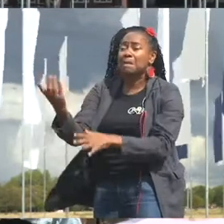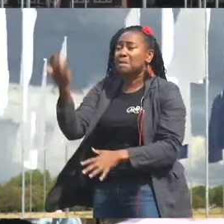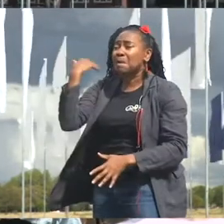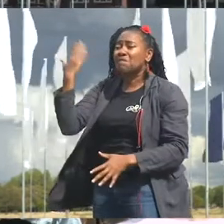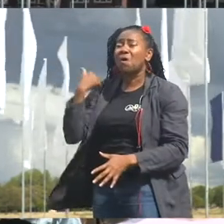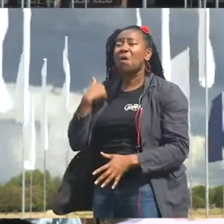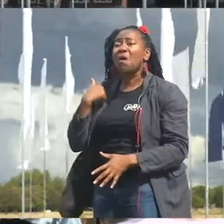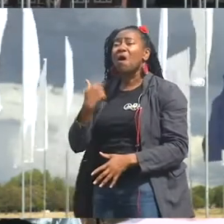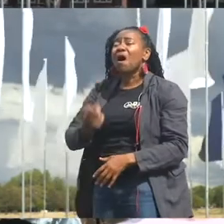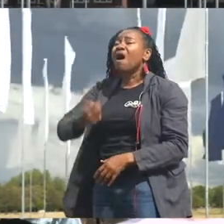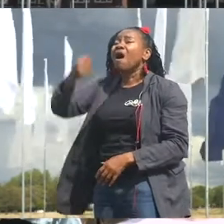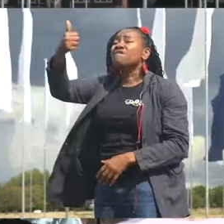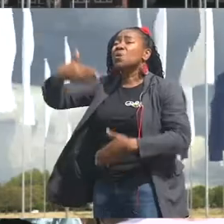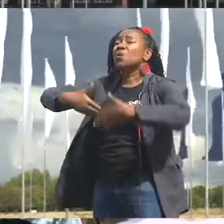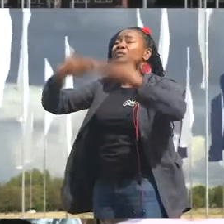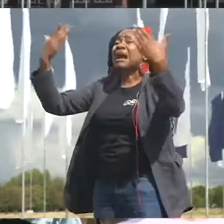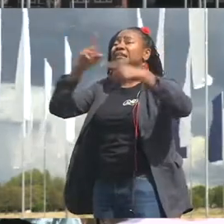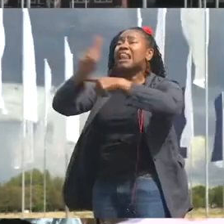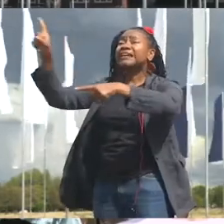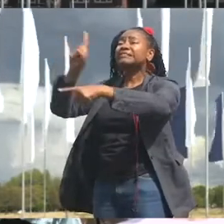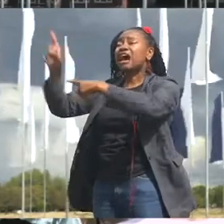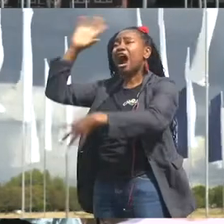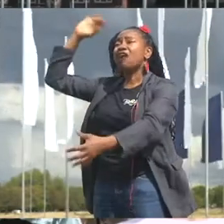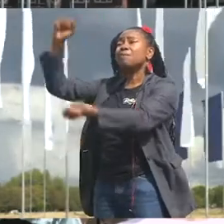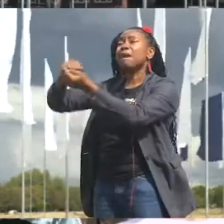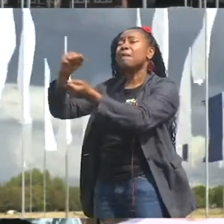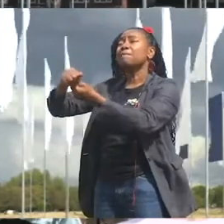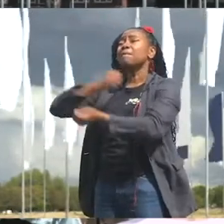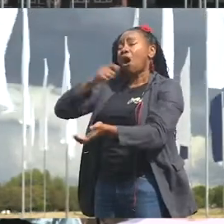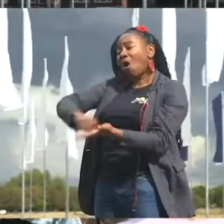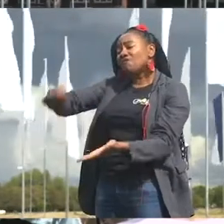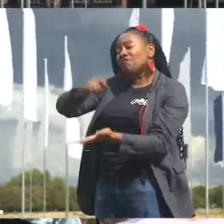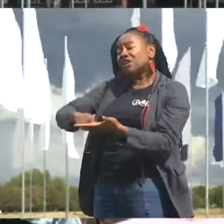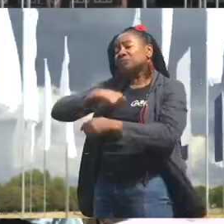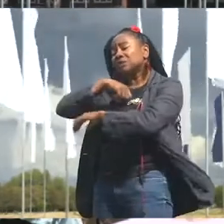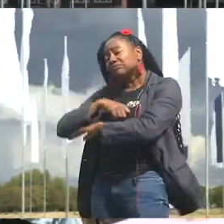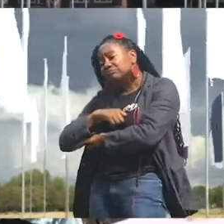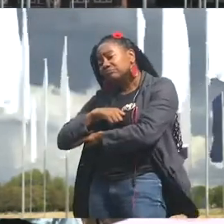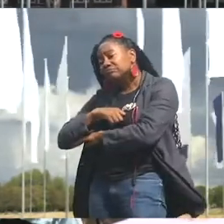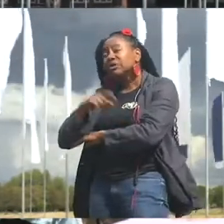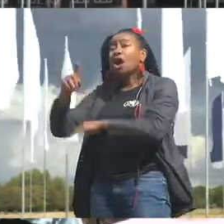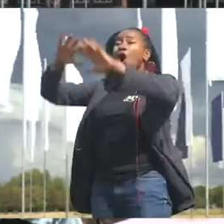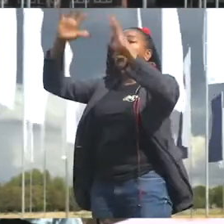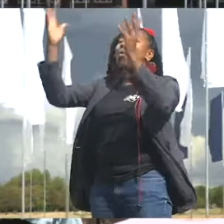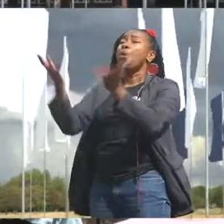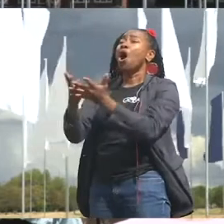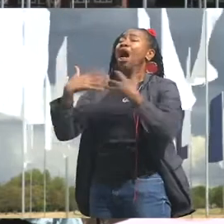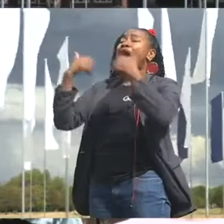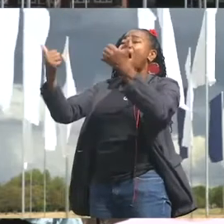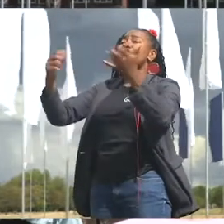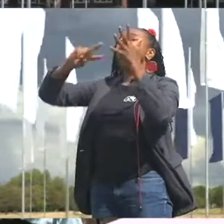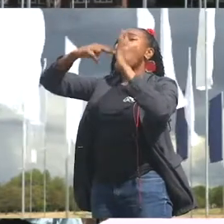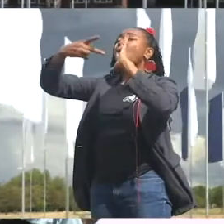Just a few days later, I remember sitting in my office as the World Health Organization declared that COVID-19 was